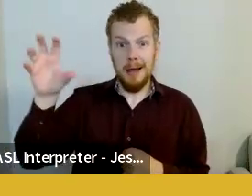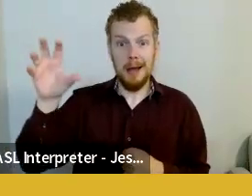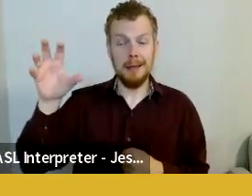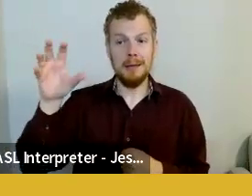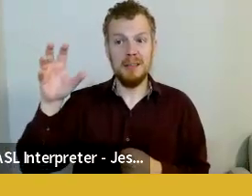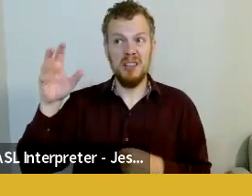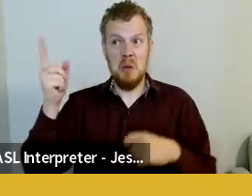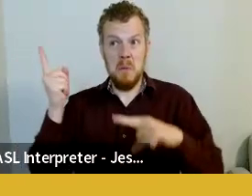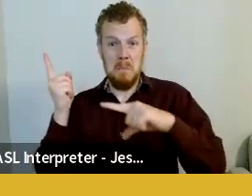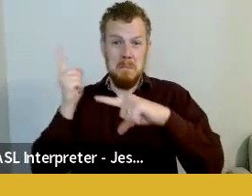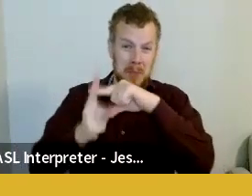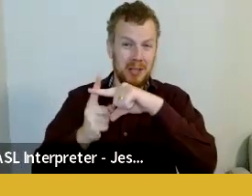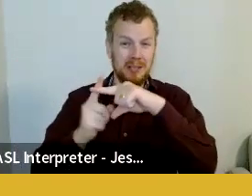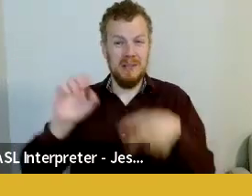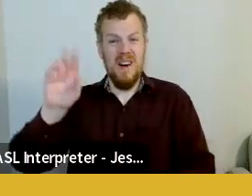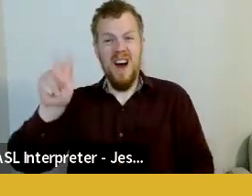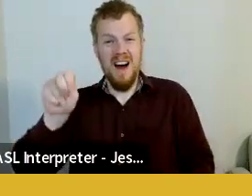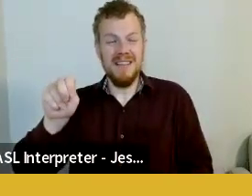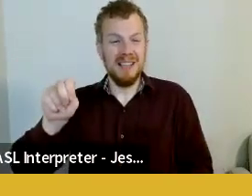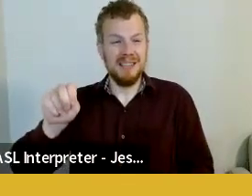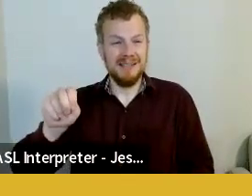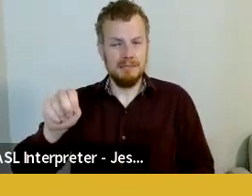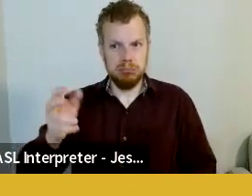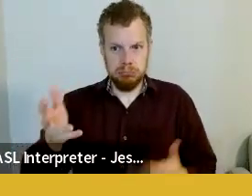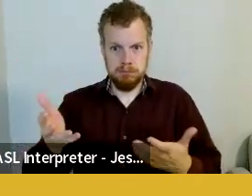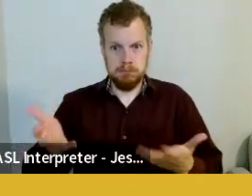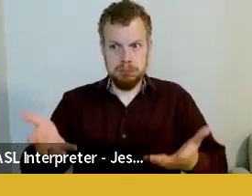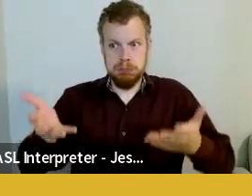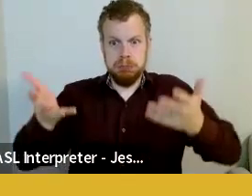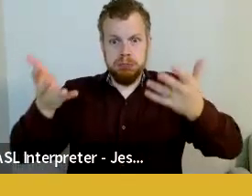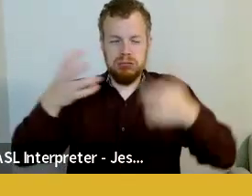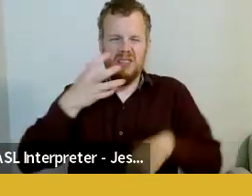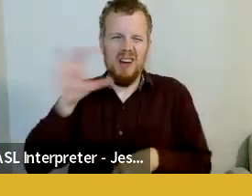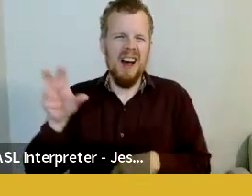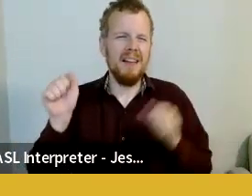want to make our homes even hotter because essentially that can harm us.